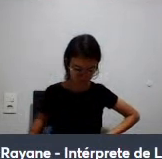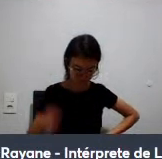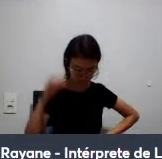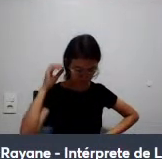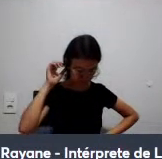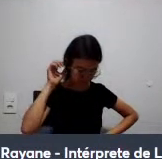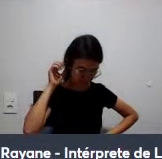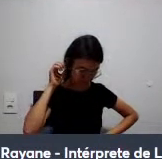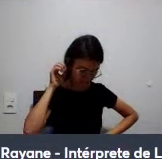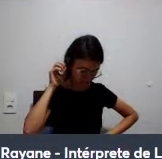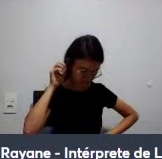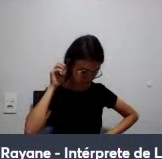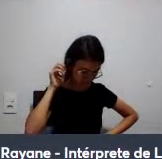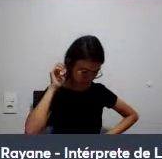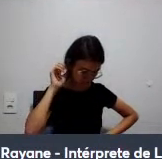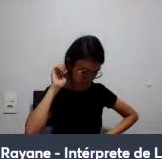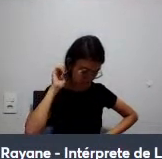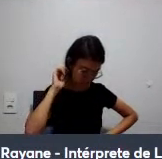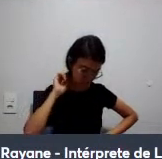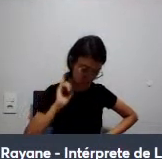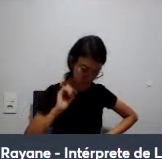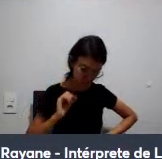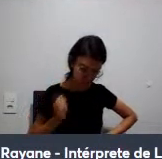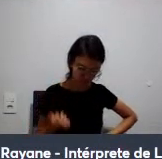journal asks for.